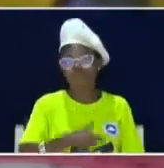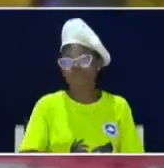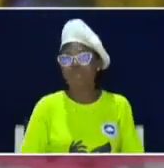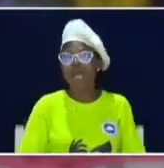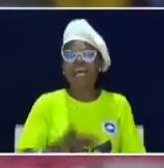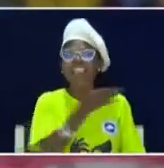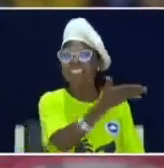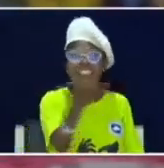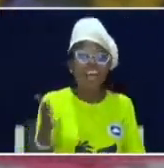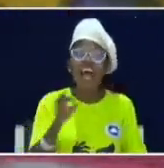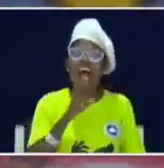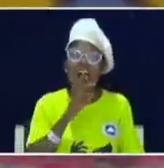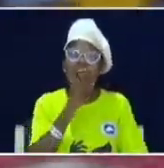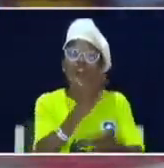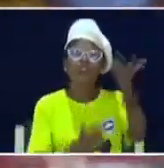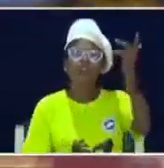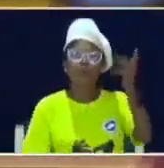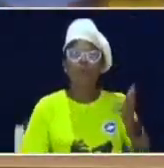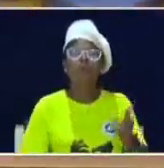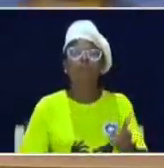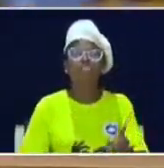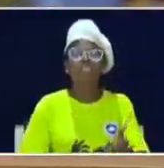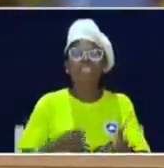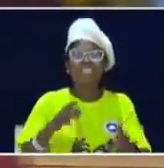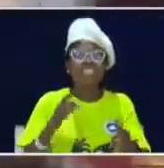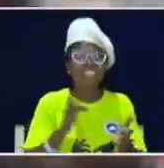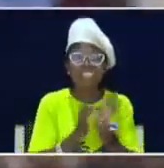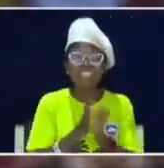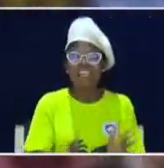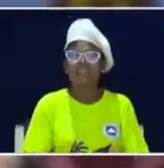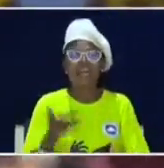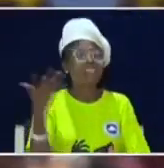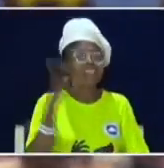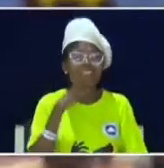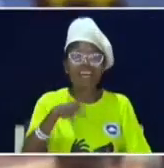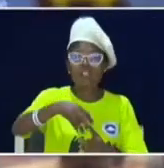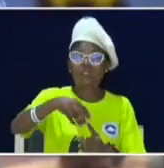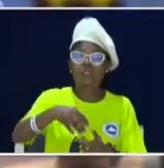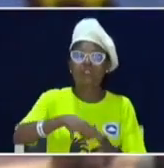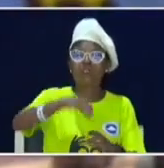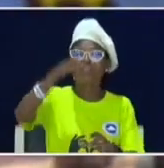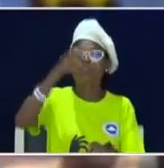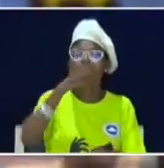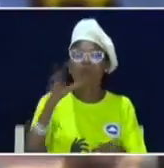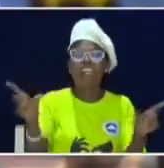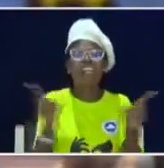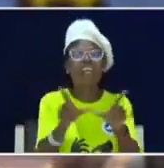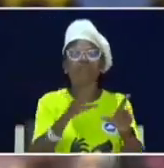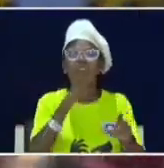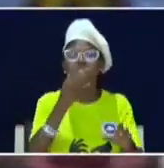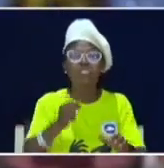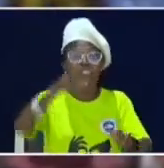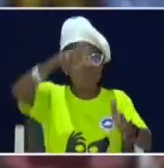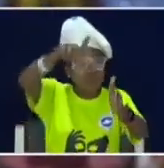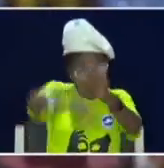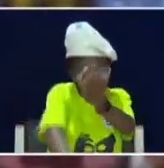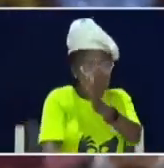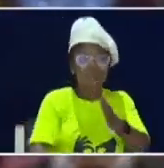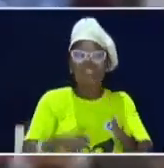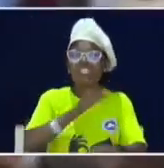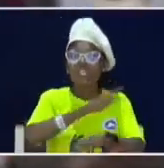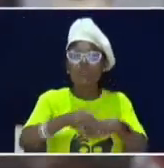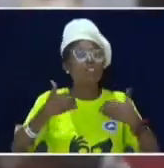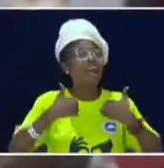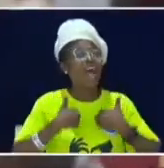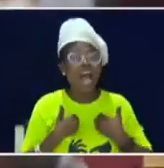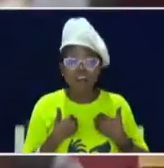There are some Christians that their spiritual level is even below demons. They have refused to grow. They don't have spiritual structure. They don't have spiritual